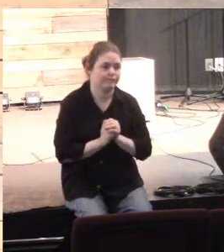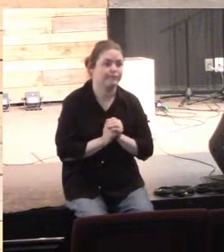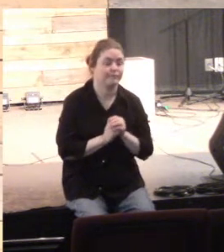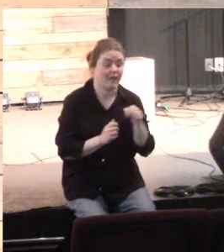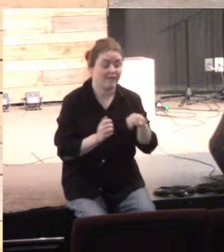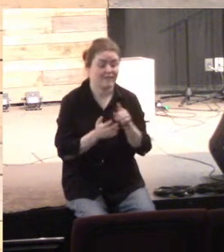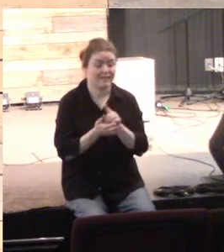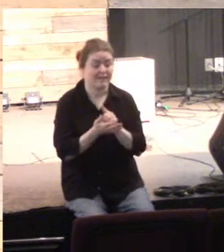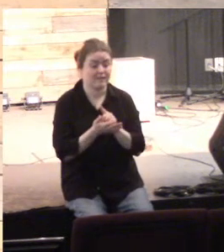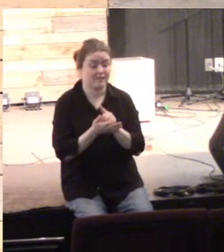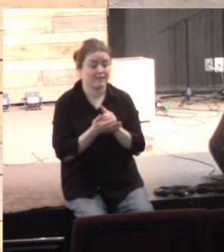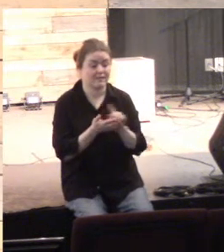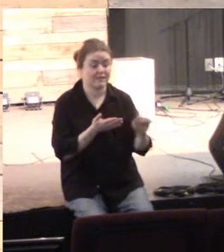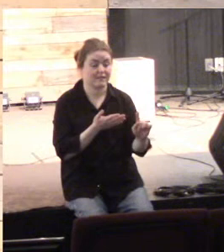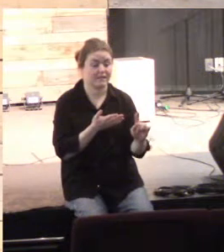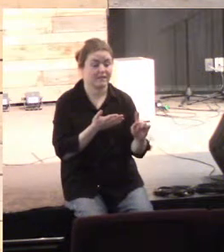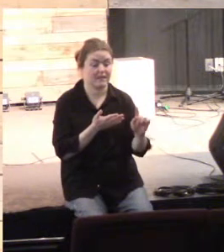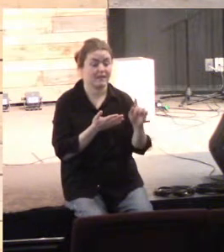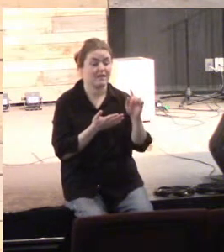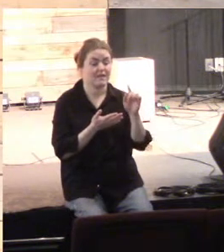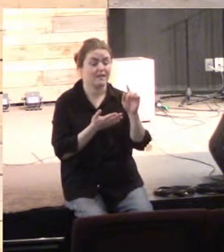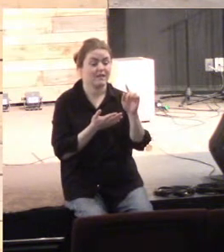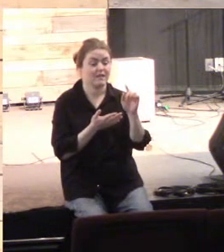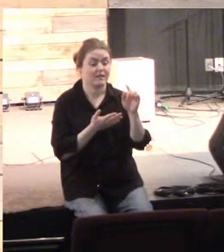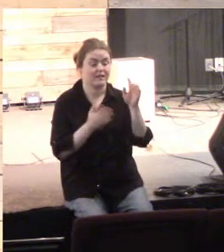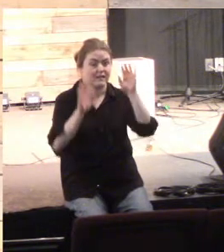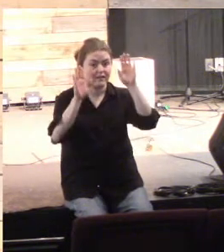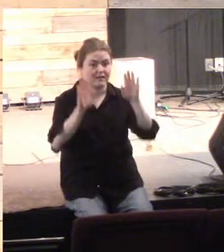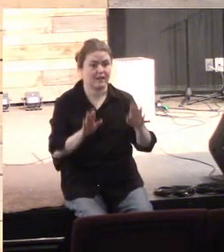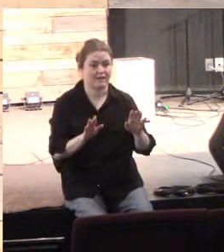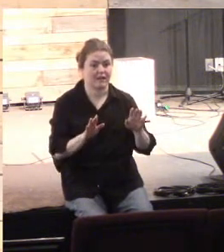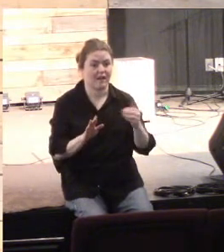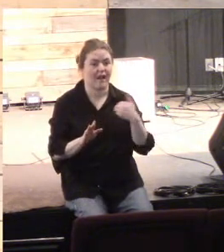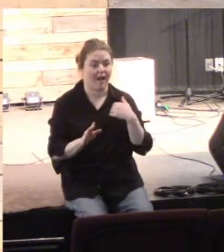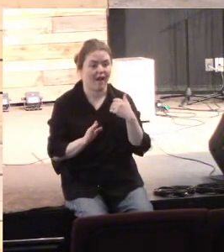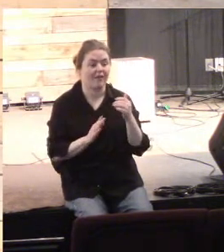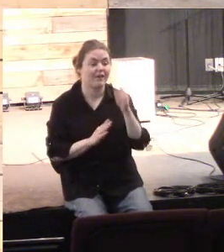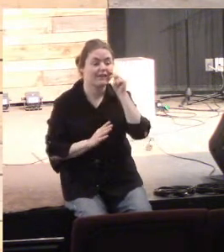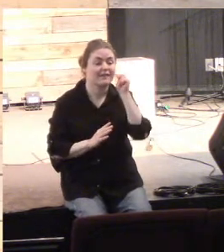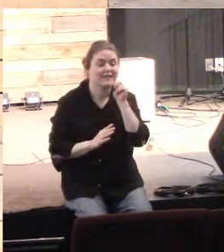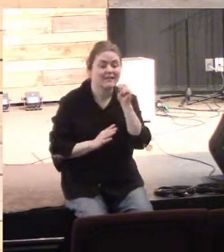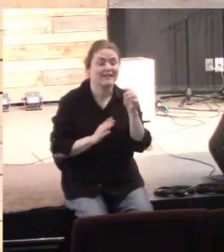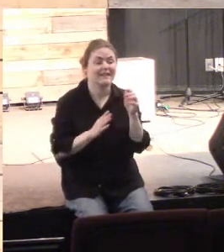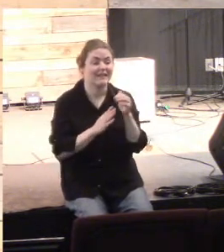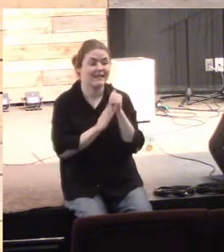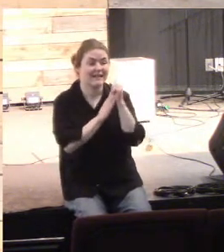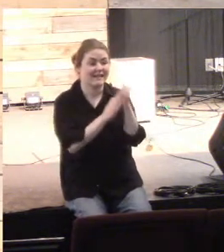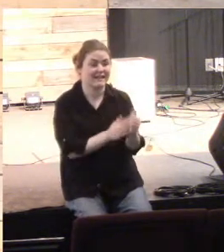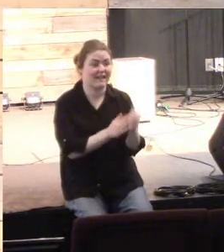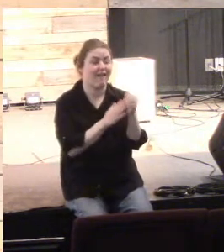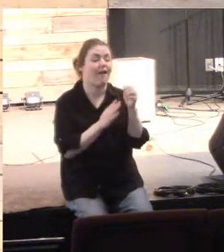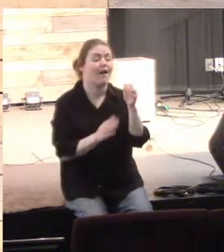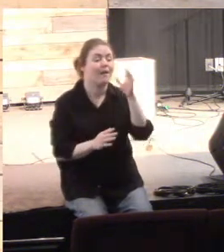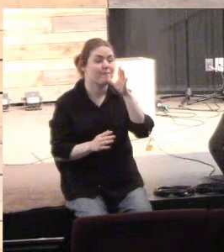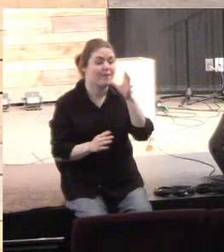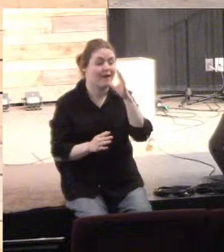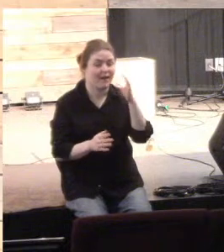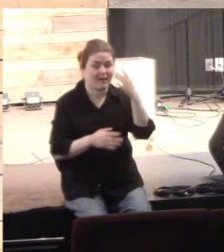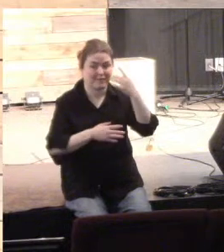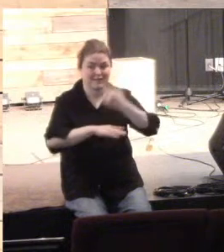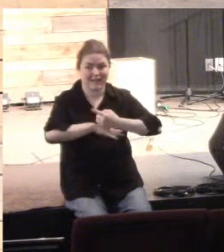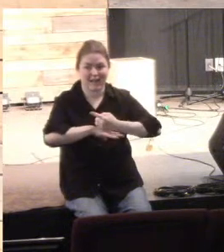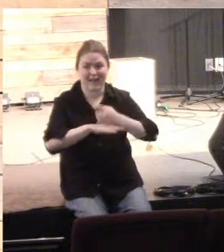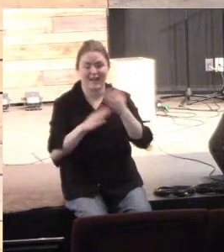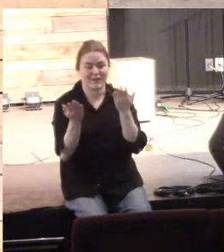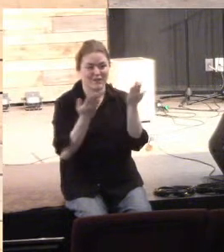coming Sunday, as Jeff mentioned, we are having a teen-led Mother's Day service. So I'm